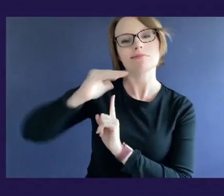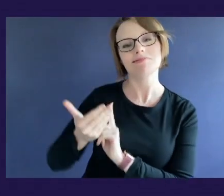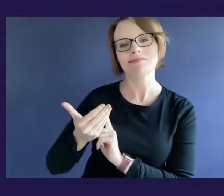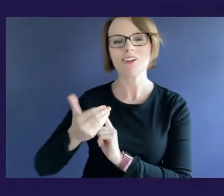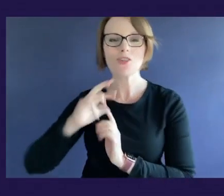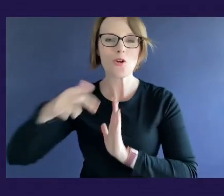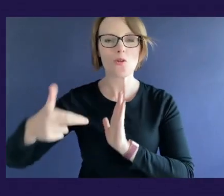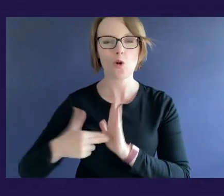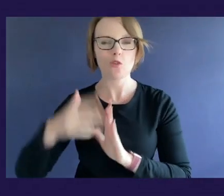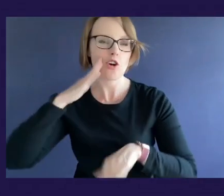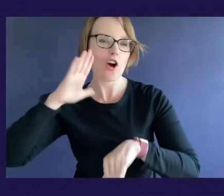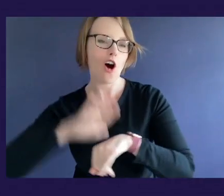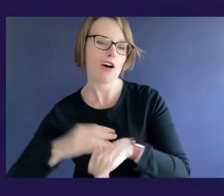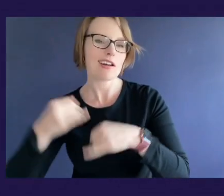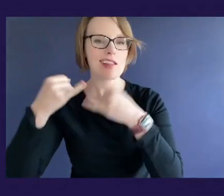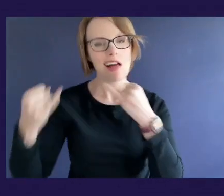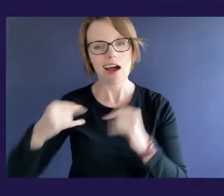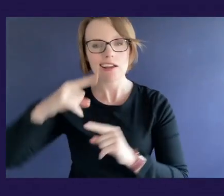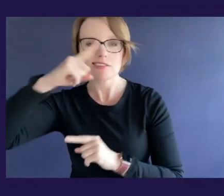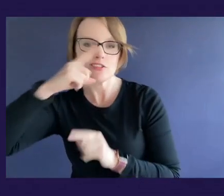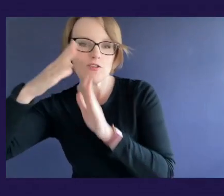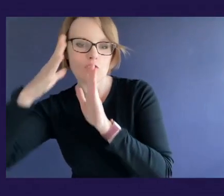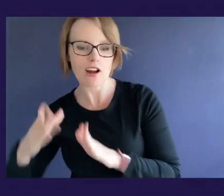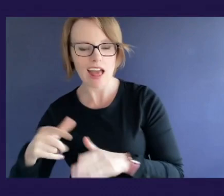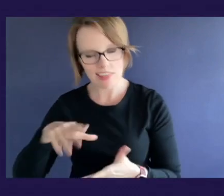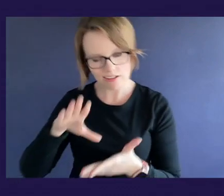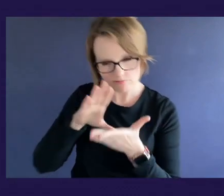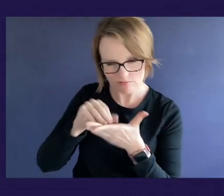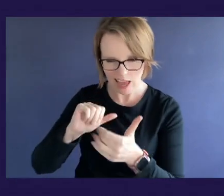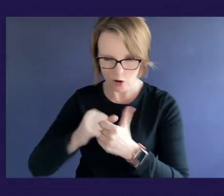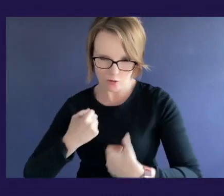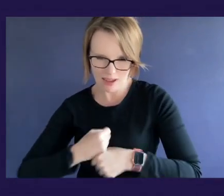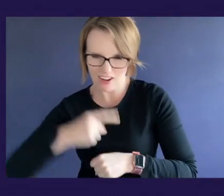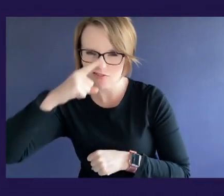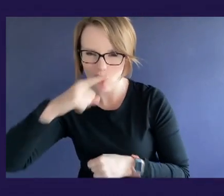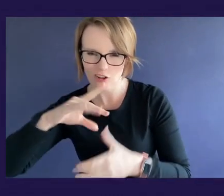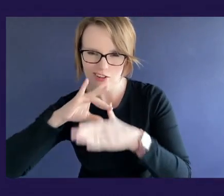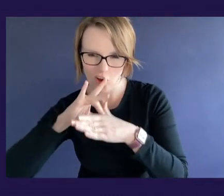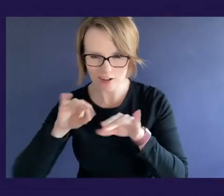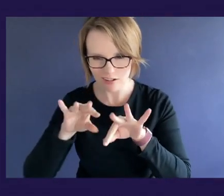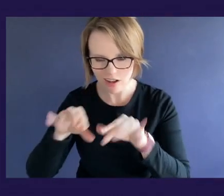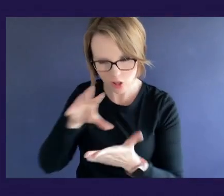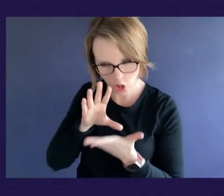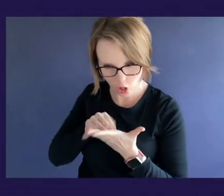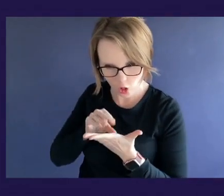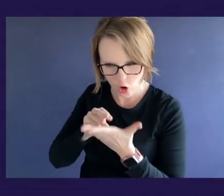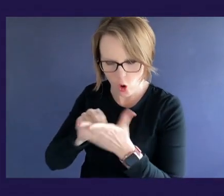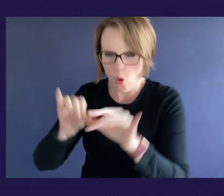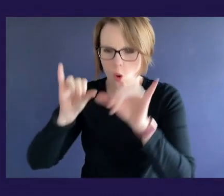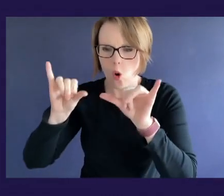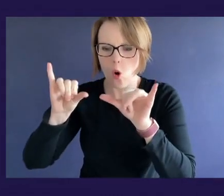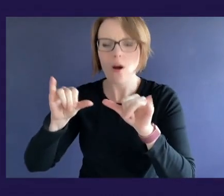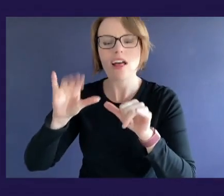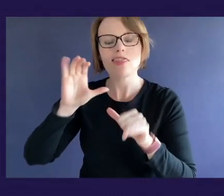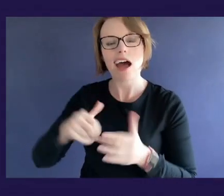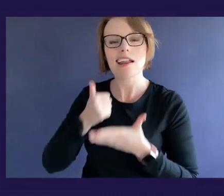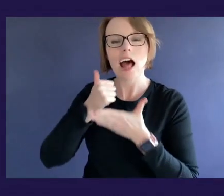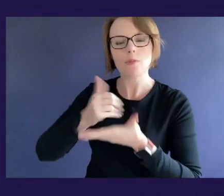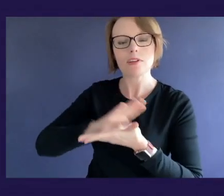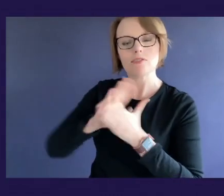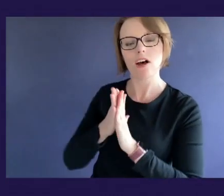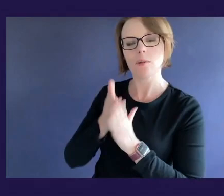learn how to create viral false content, which theoretically then confers some psychological resistance to